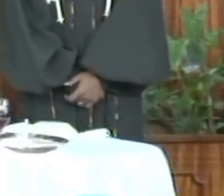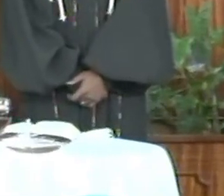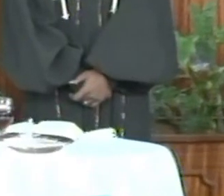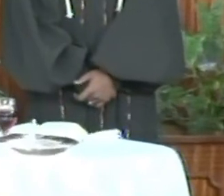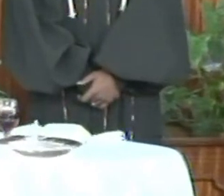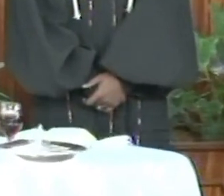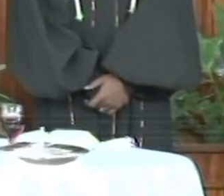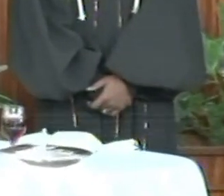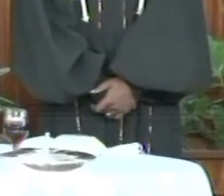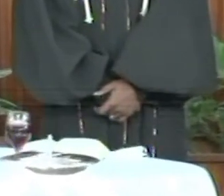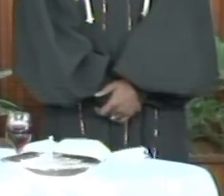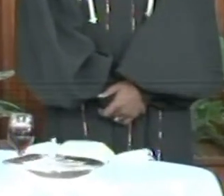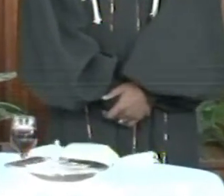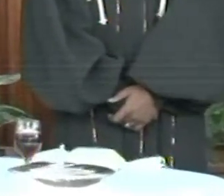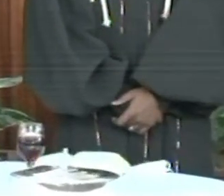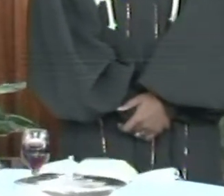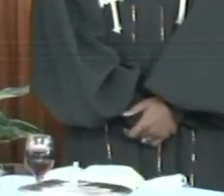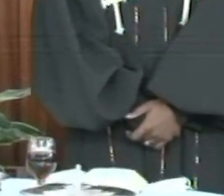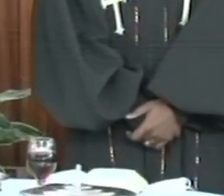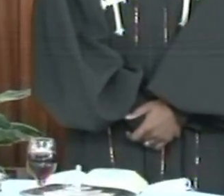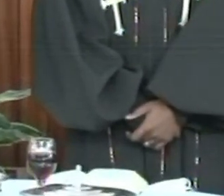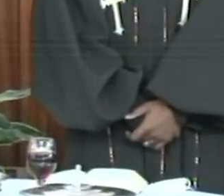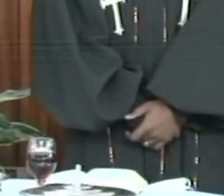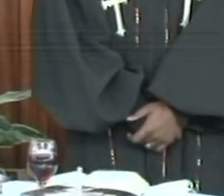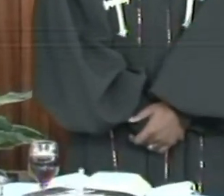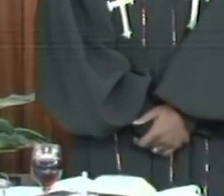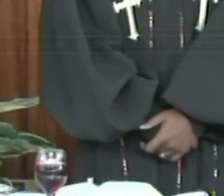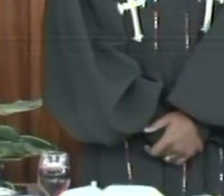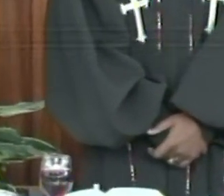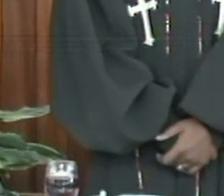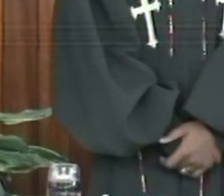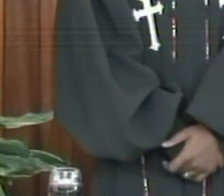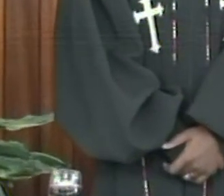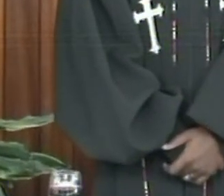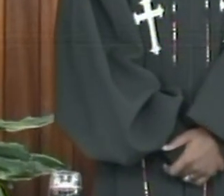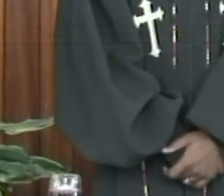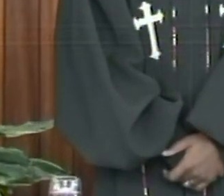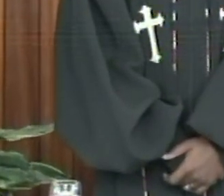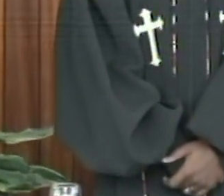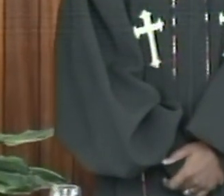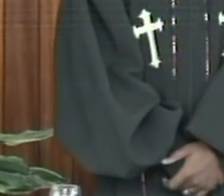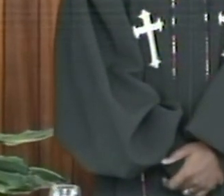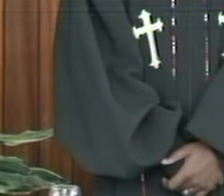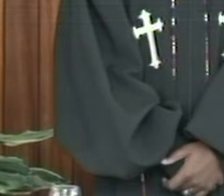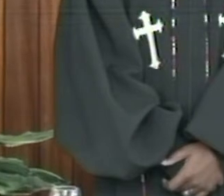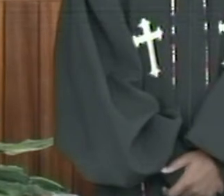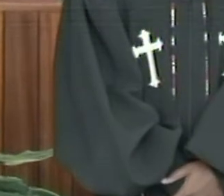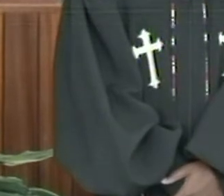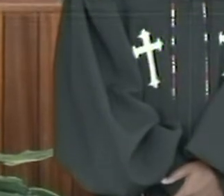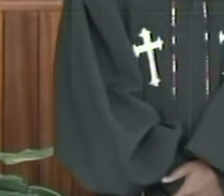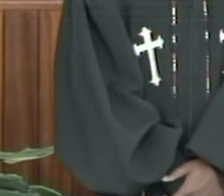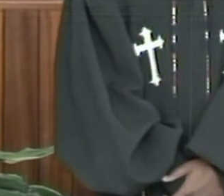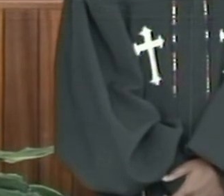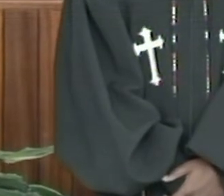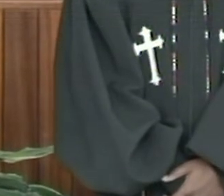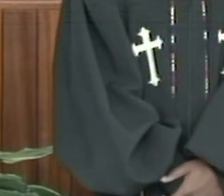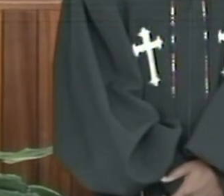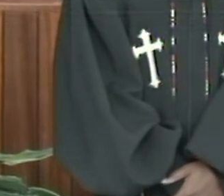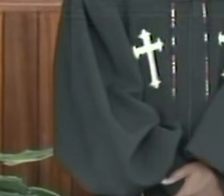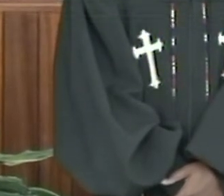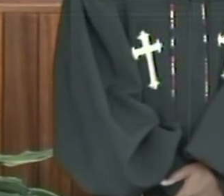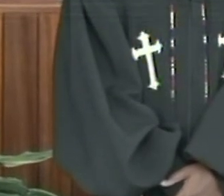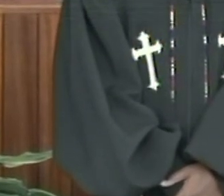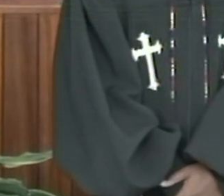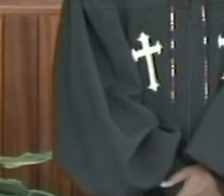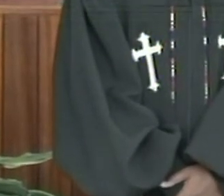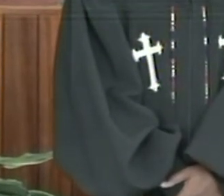oh God, in our lives. Have your way, oh God. Have your way, oh God. Have your way.